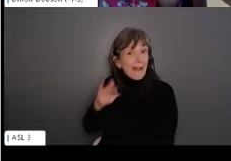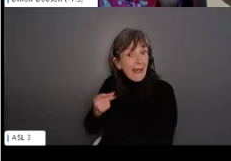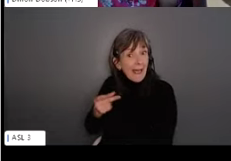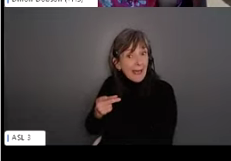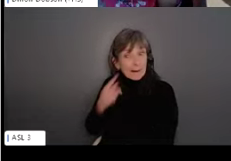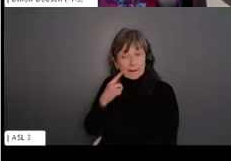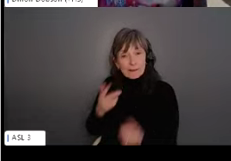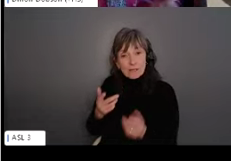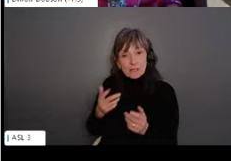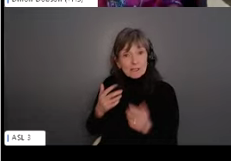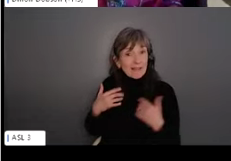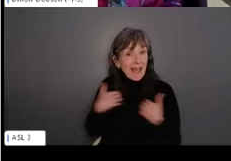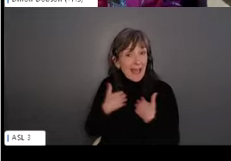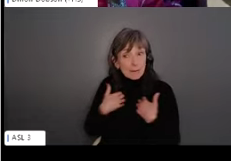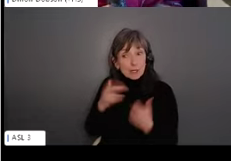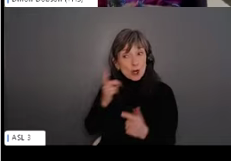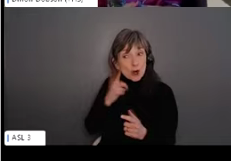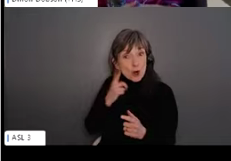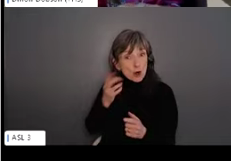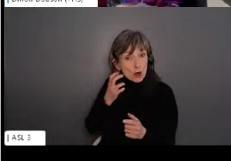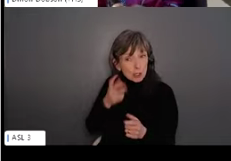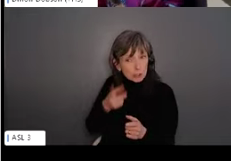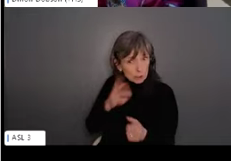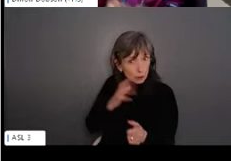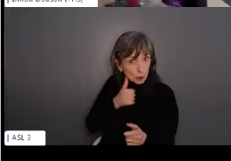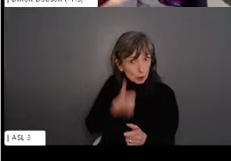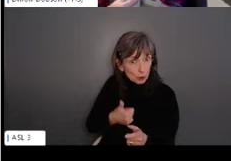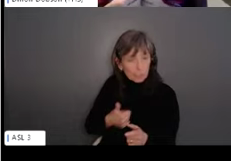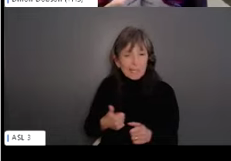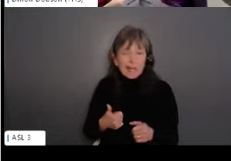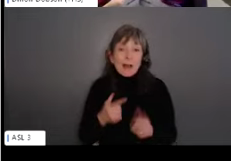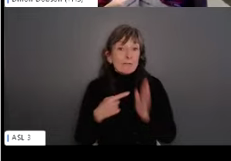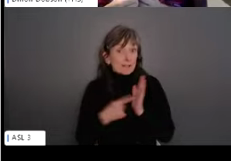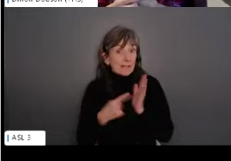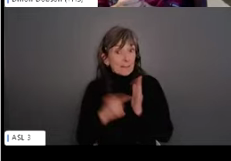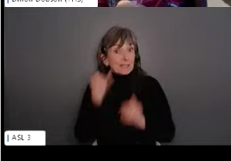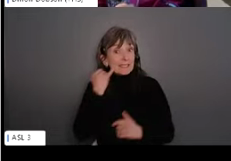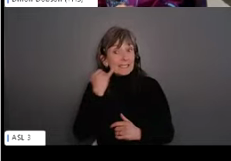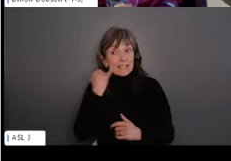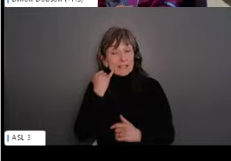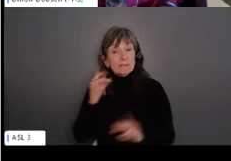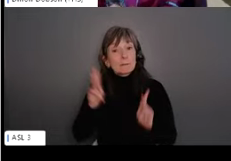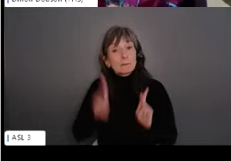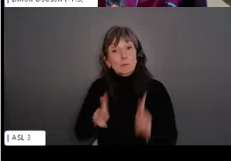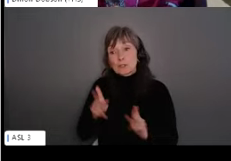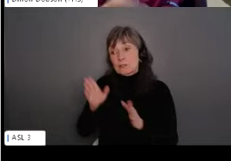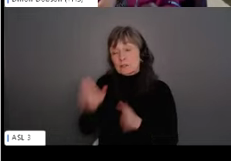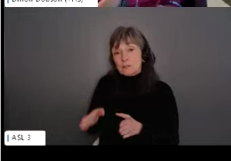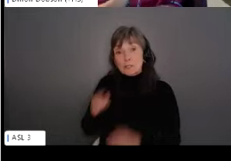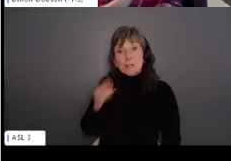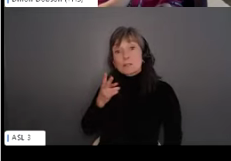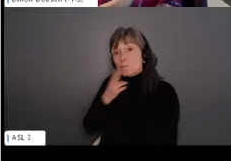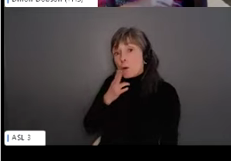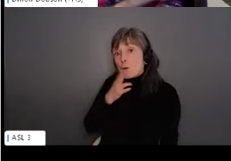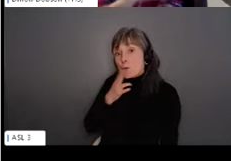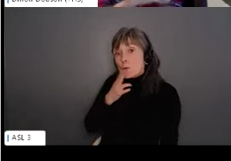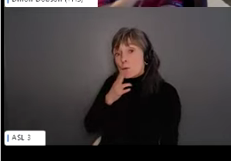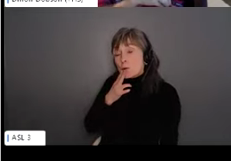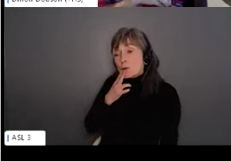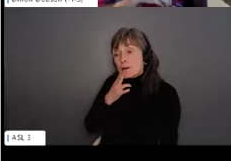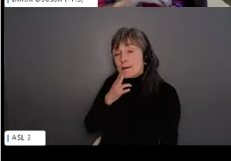The other thing is if people smoke, a lot of people smoke inside, particularly. Research says that a lot of people will